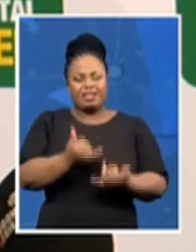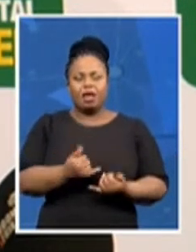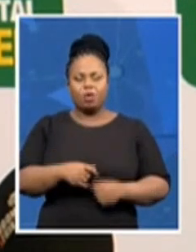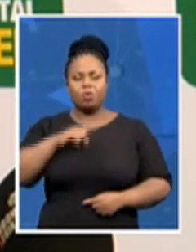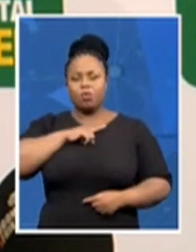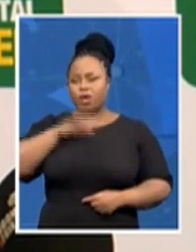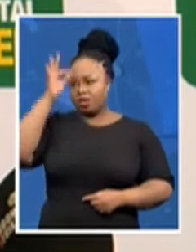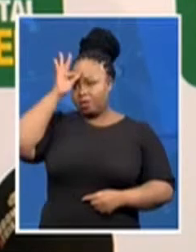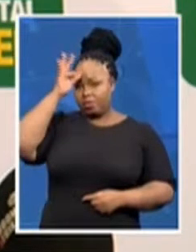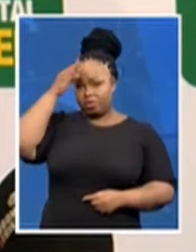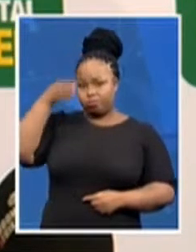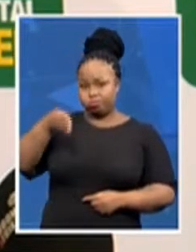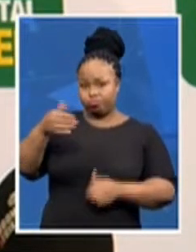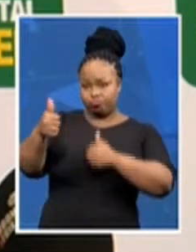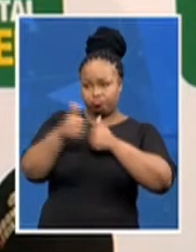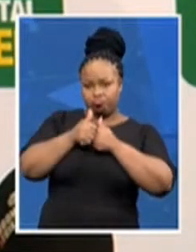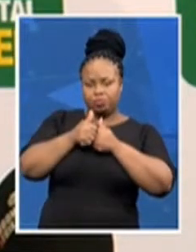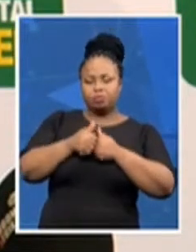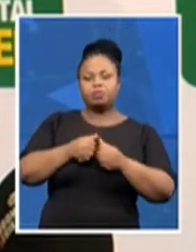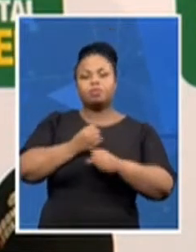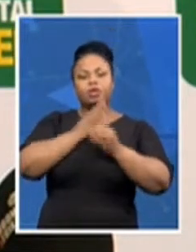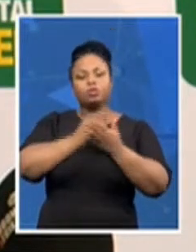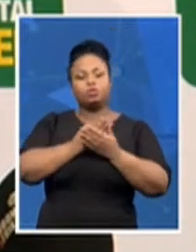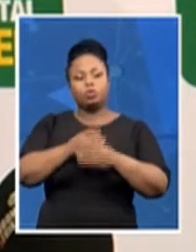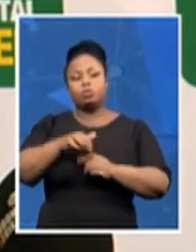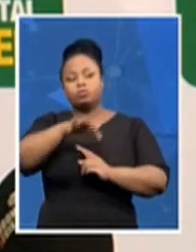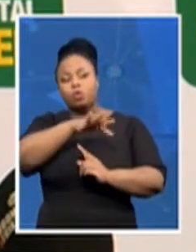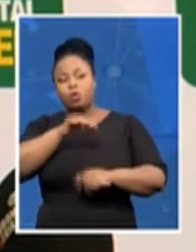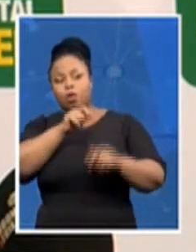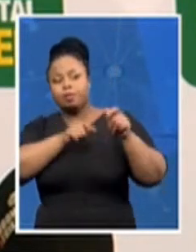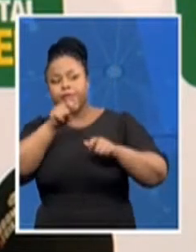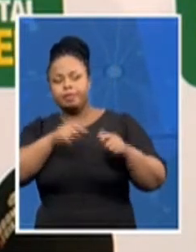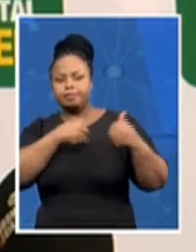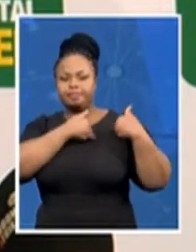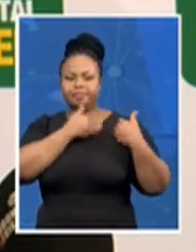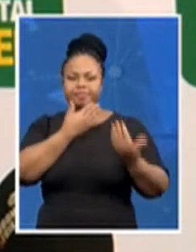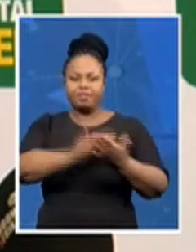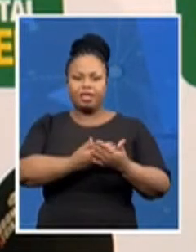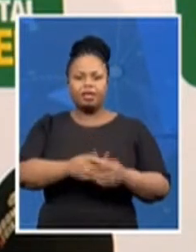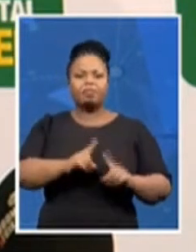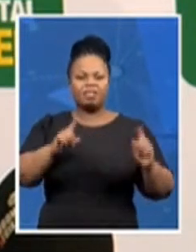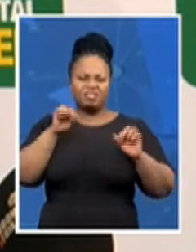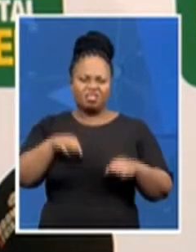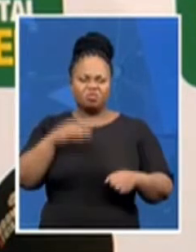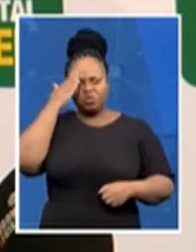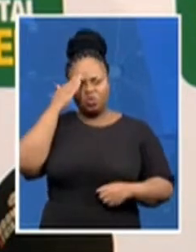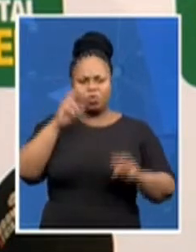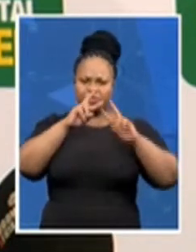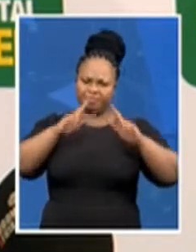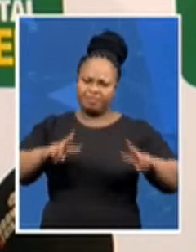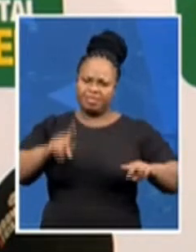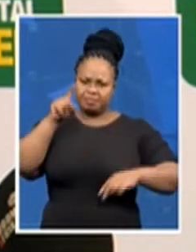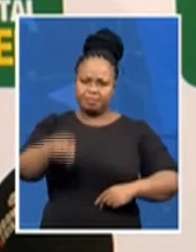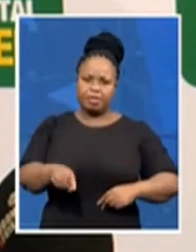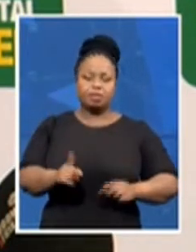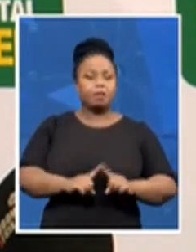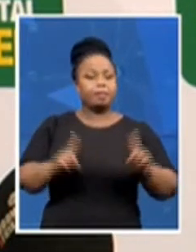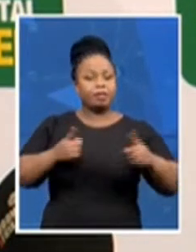safety of businesses. Besides restoring law and order, we are focusing our energy on putting in